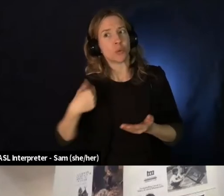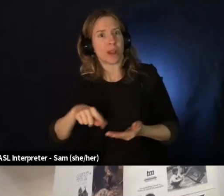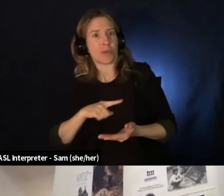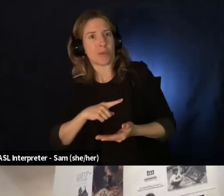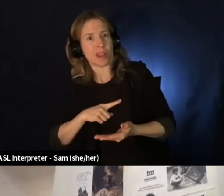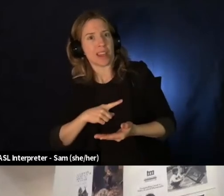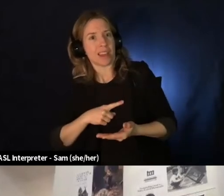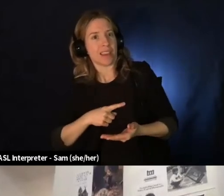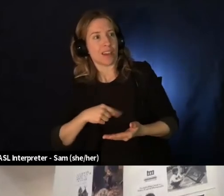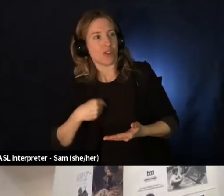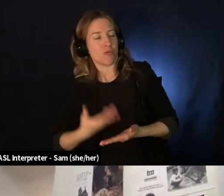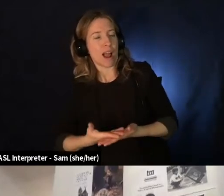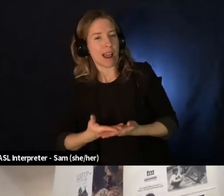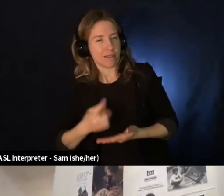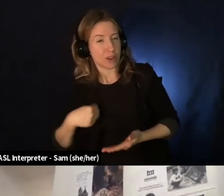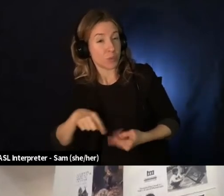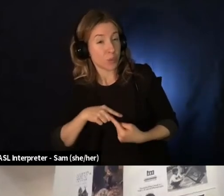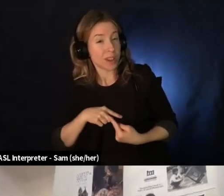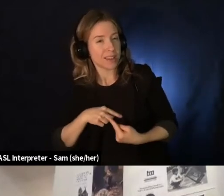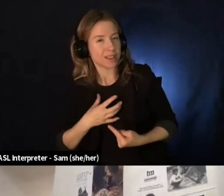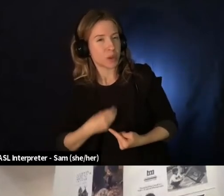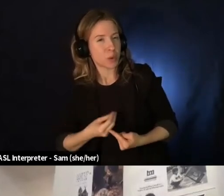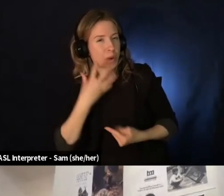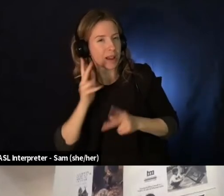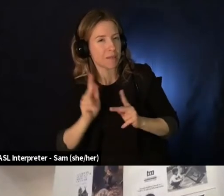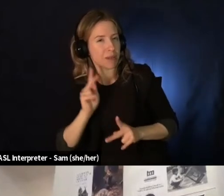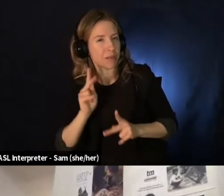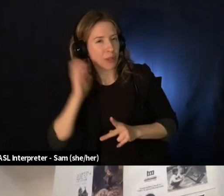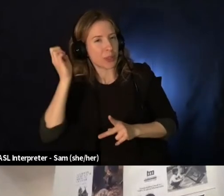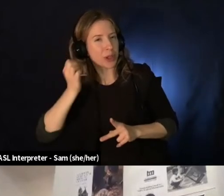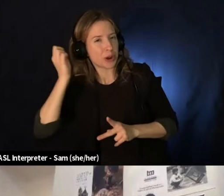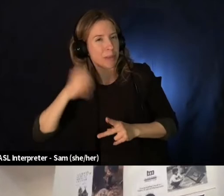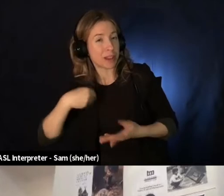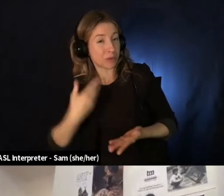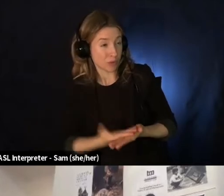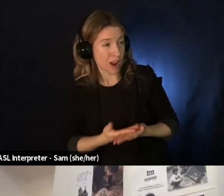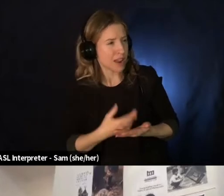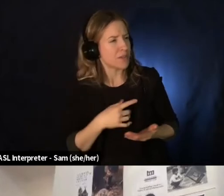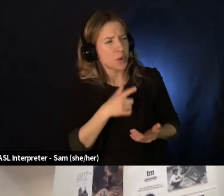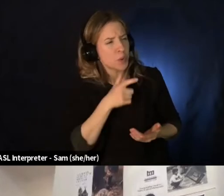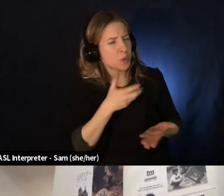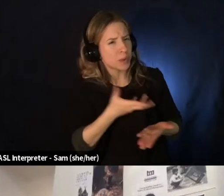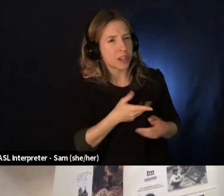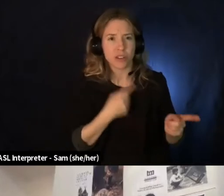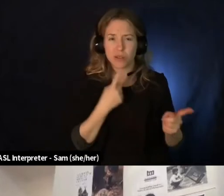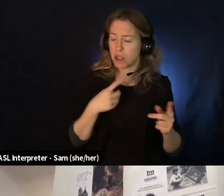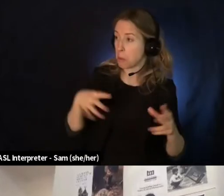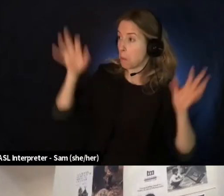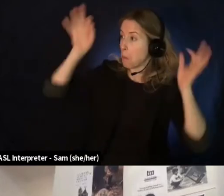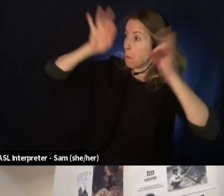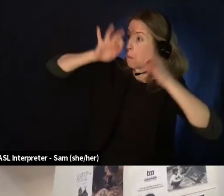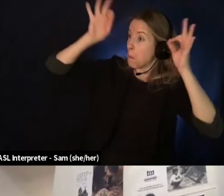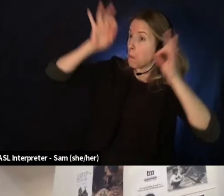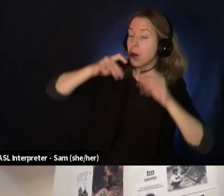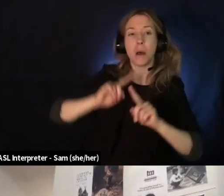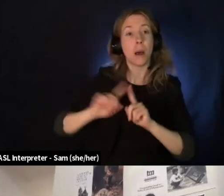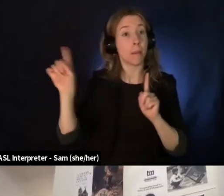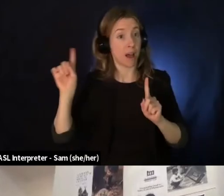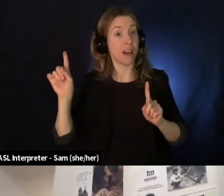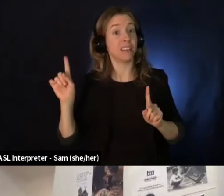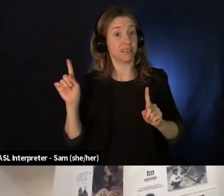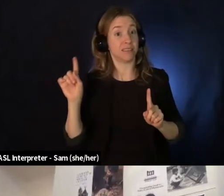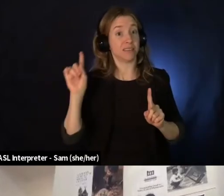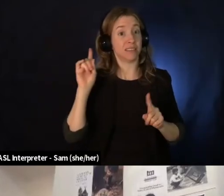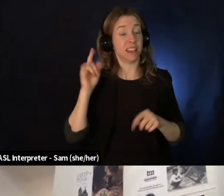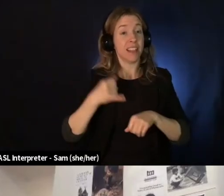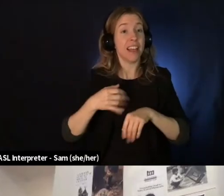us. They would look at you dumbfounded. No, but they sold Manhattan for $24.